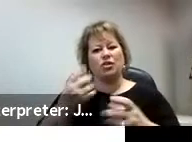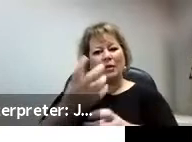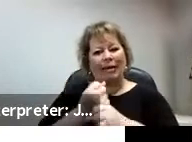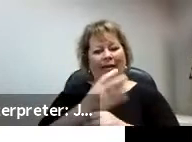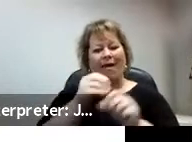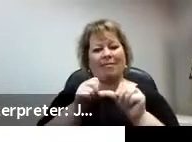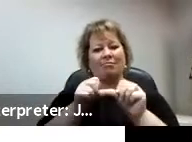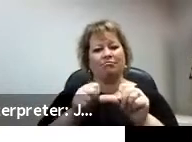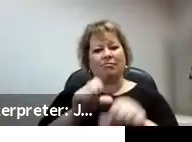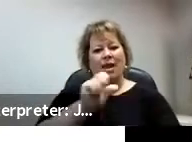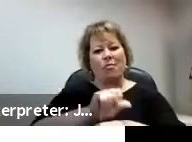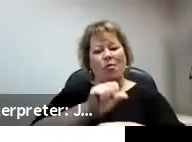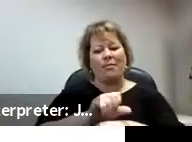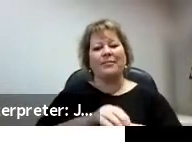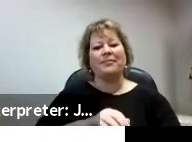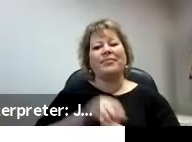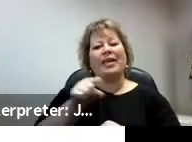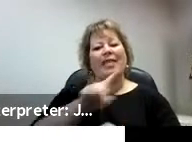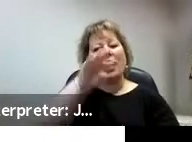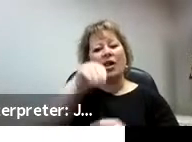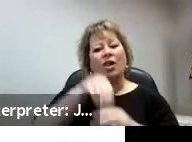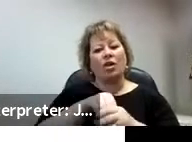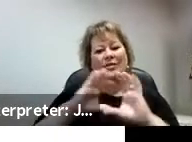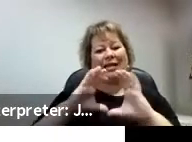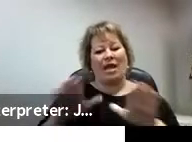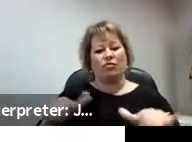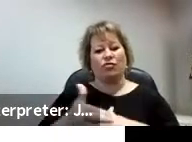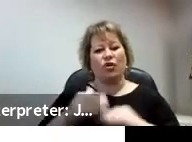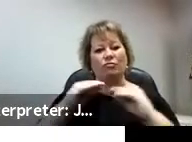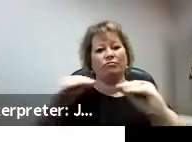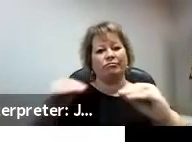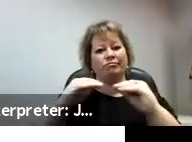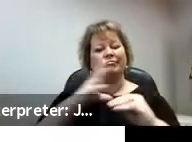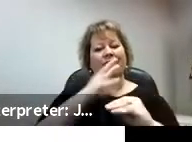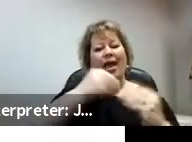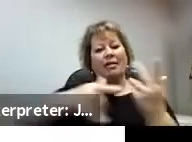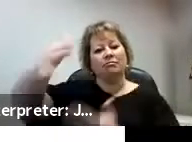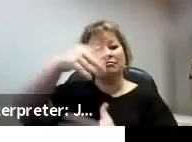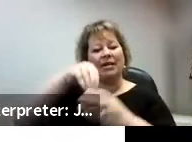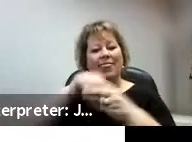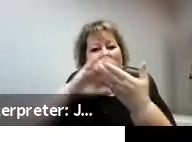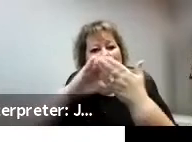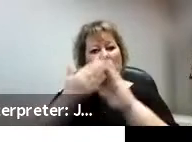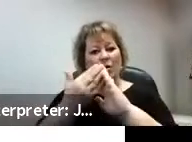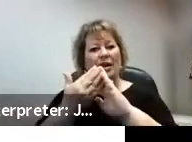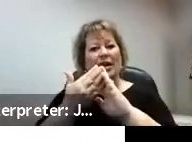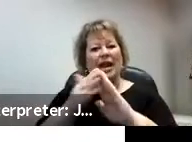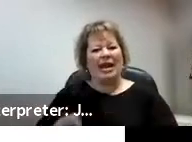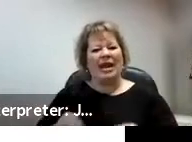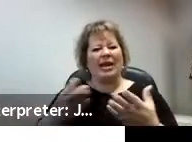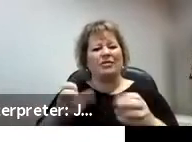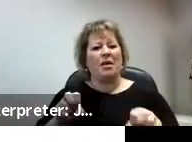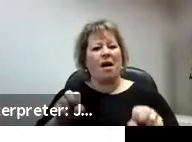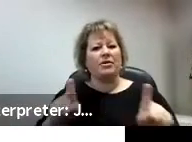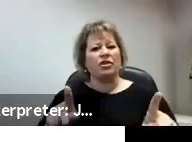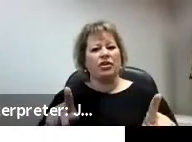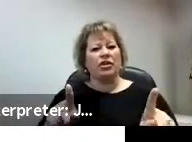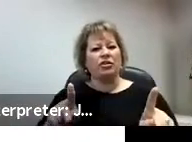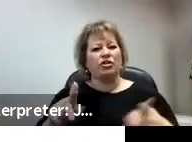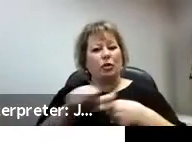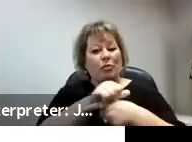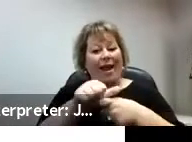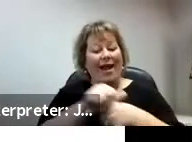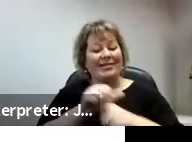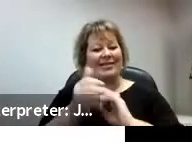curriculum combines classroom training sessions and outings in the community, which gives the participants an opportunity to practice